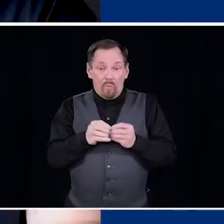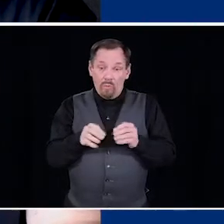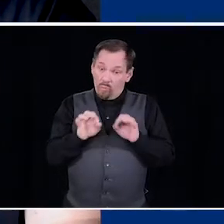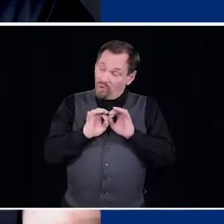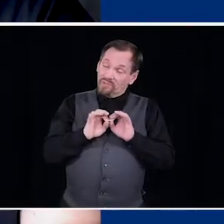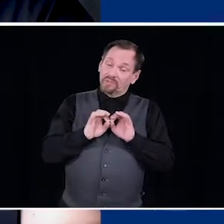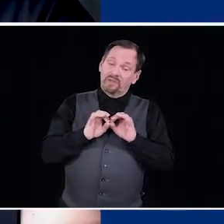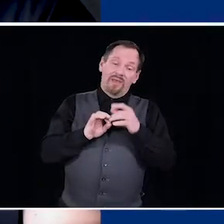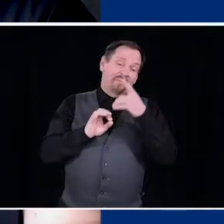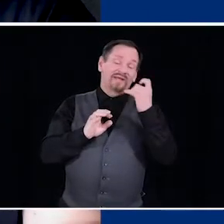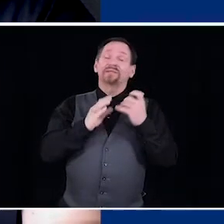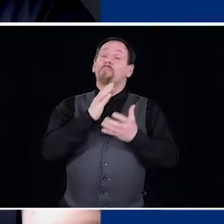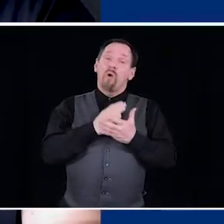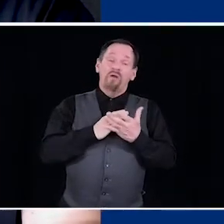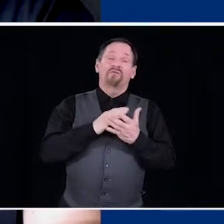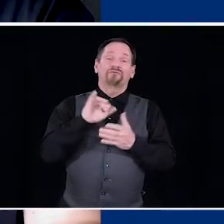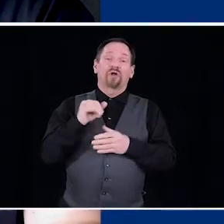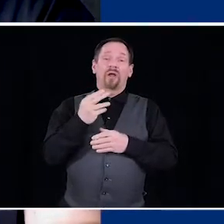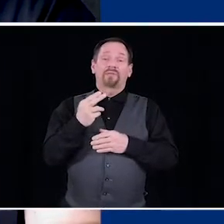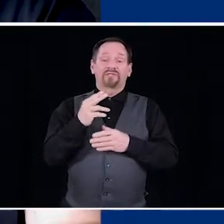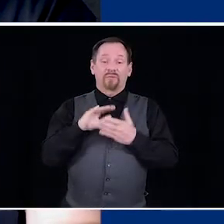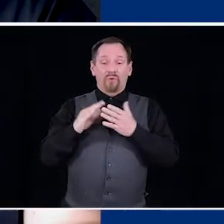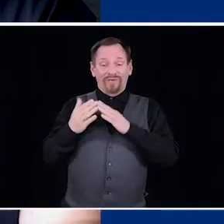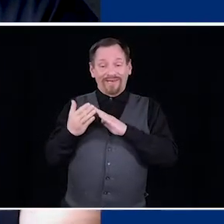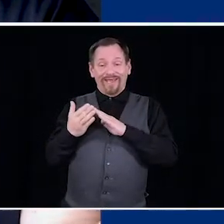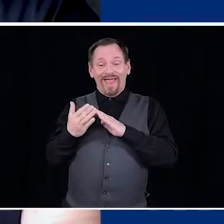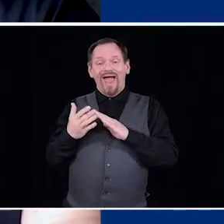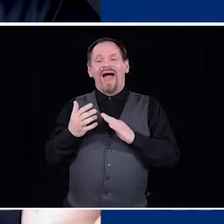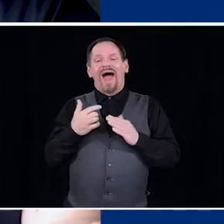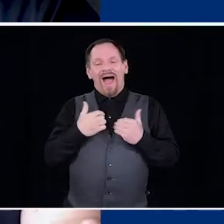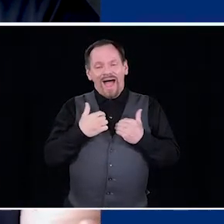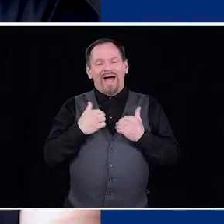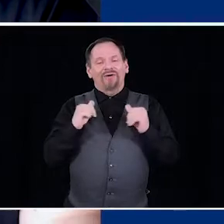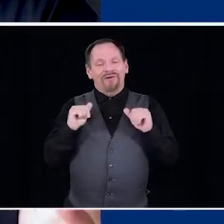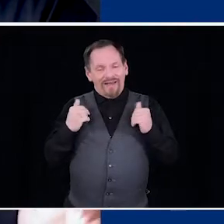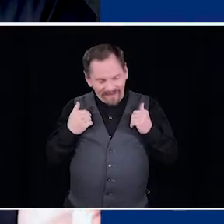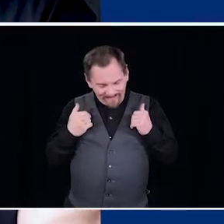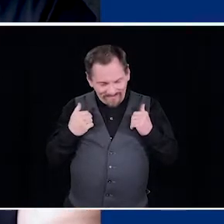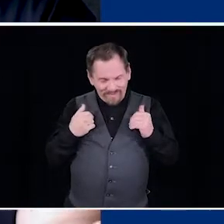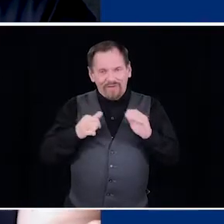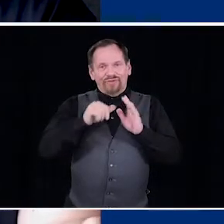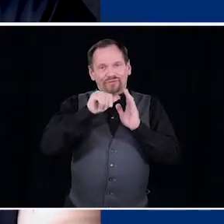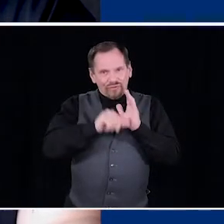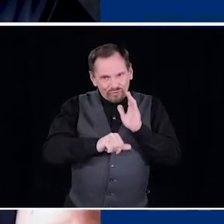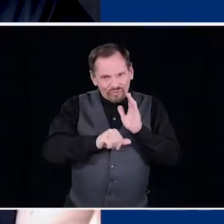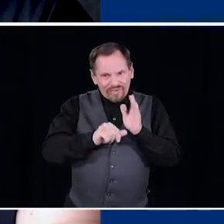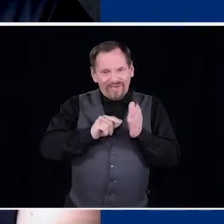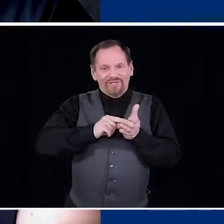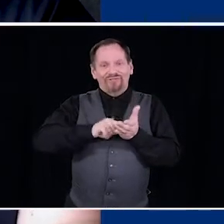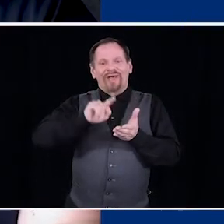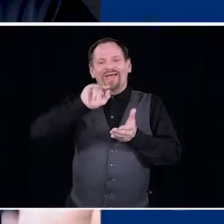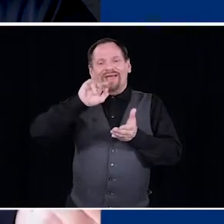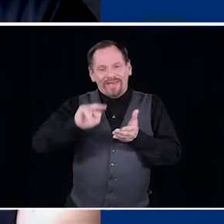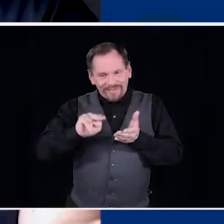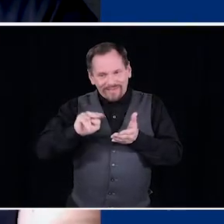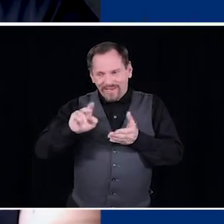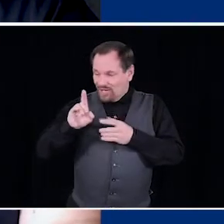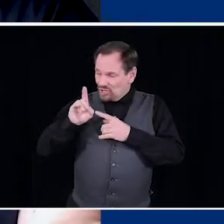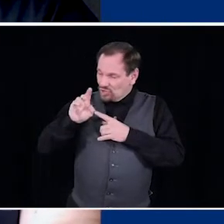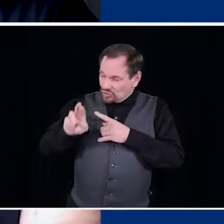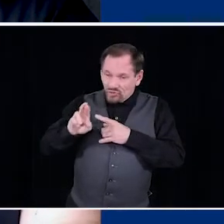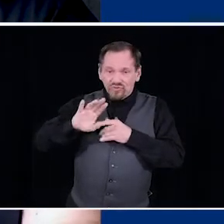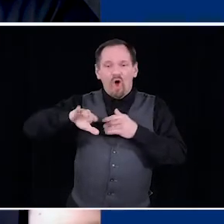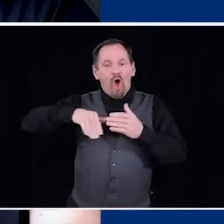importantly, because I was part of the Hopkins community, I was able to have my surgery and my check-ins and my